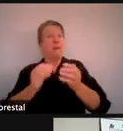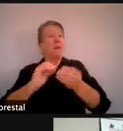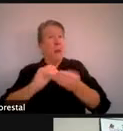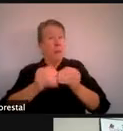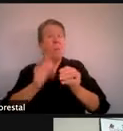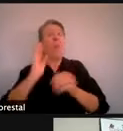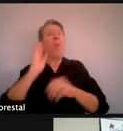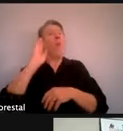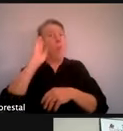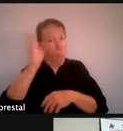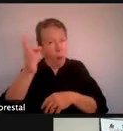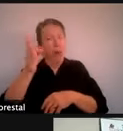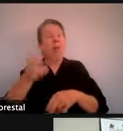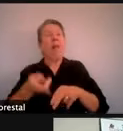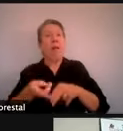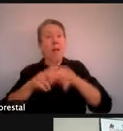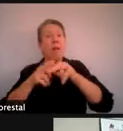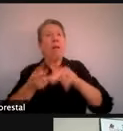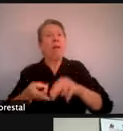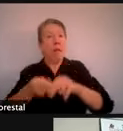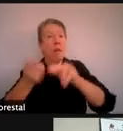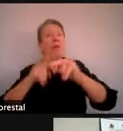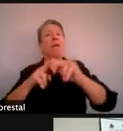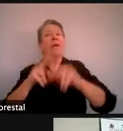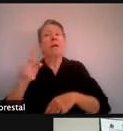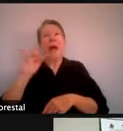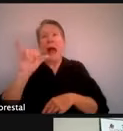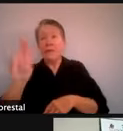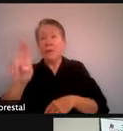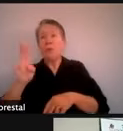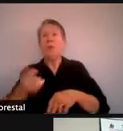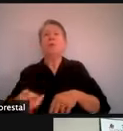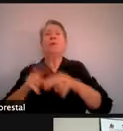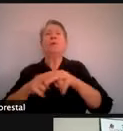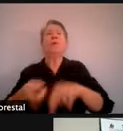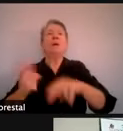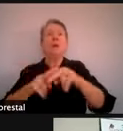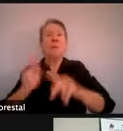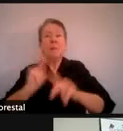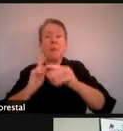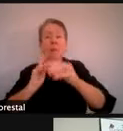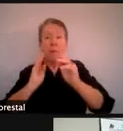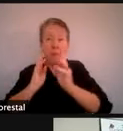on vents. You're still going to have, this is unfortunately part of this is math. So when you have